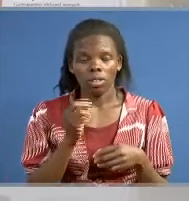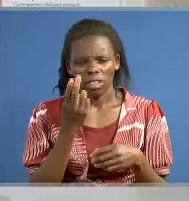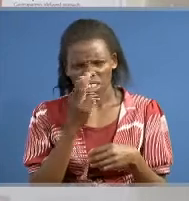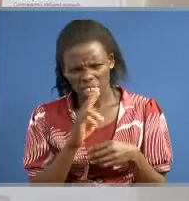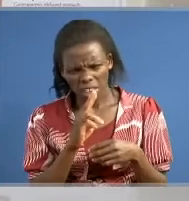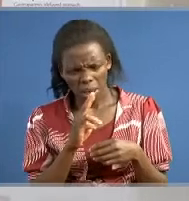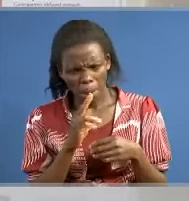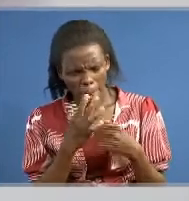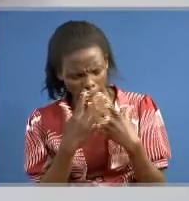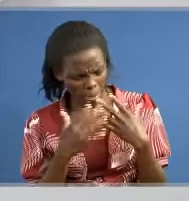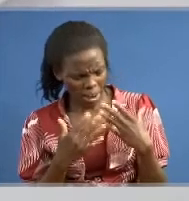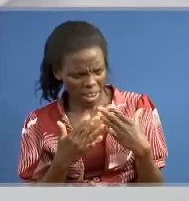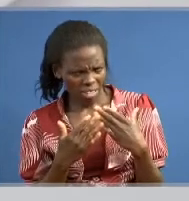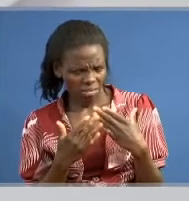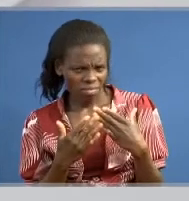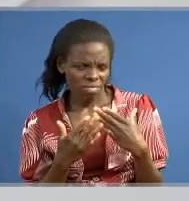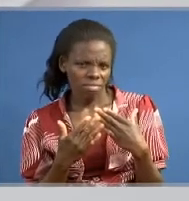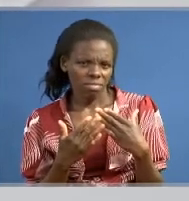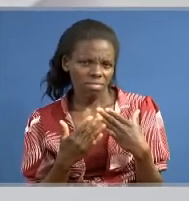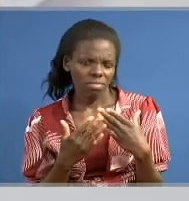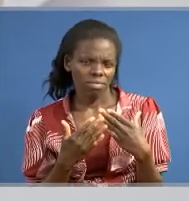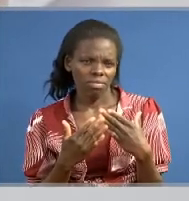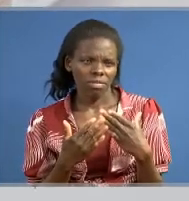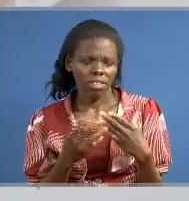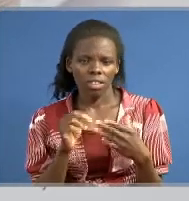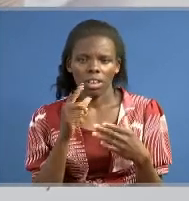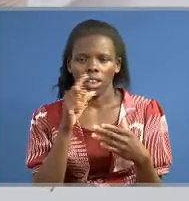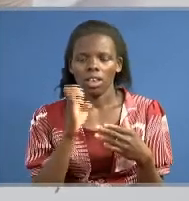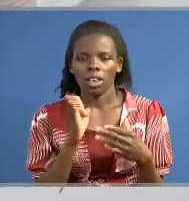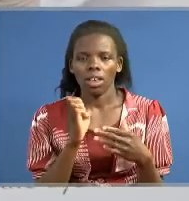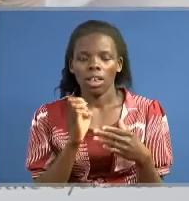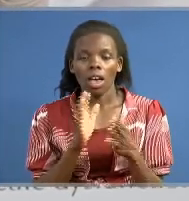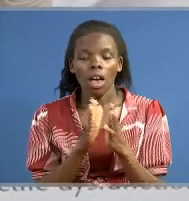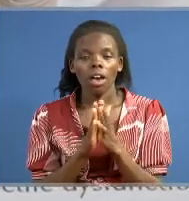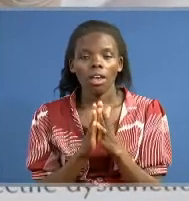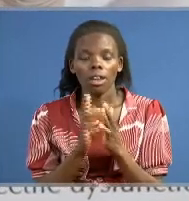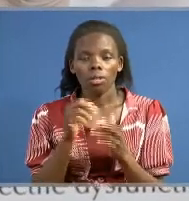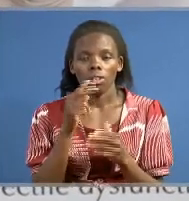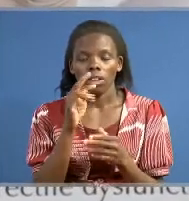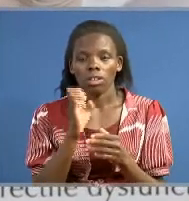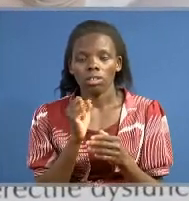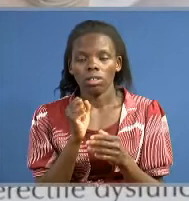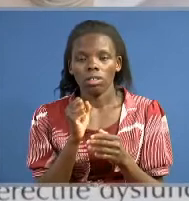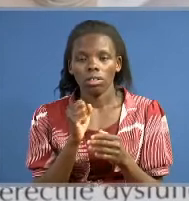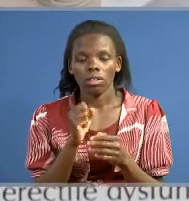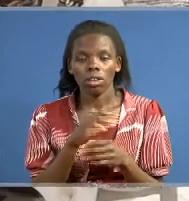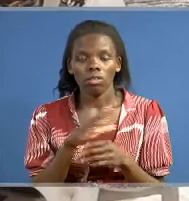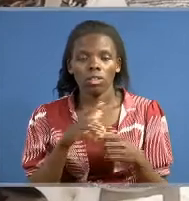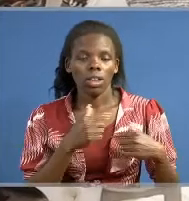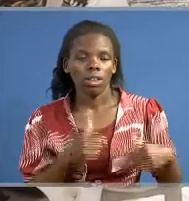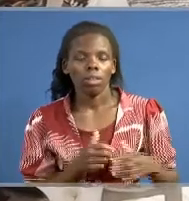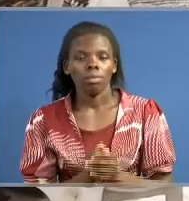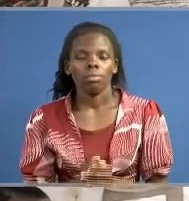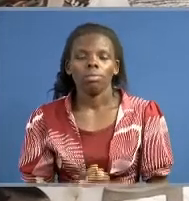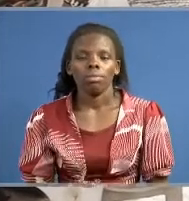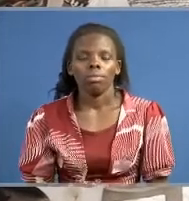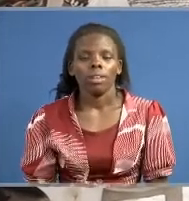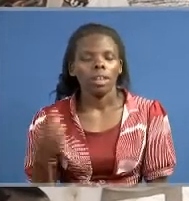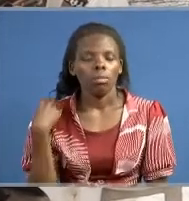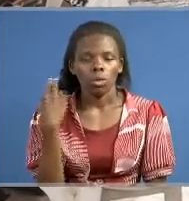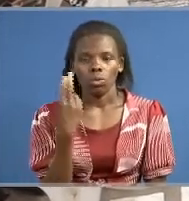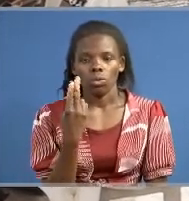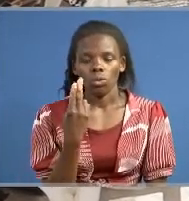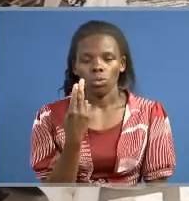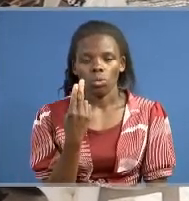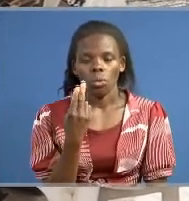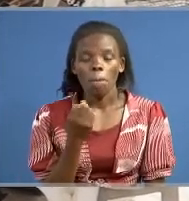blurred visions. There's tingling and numbness of the feet and the hands. Type 2